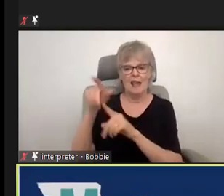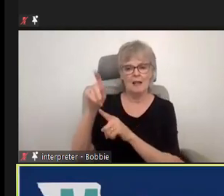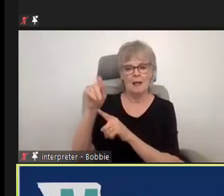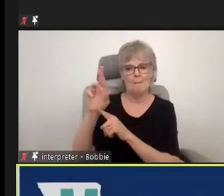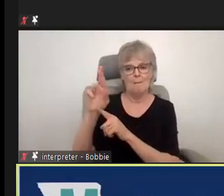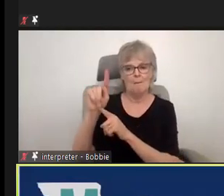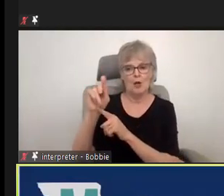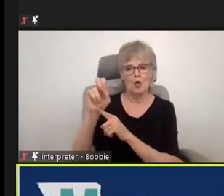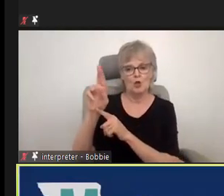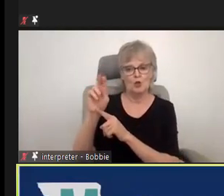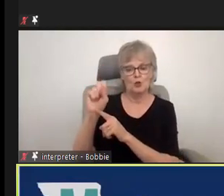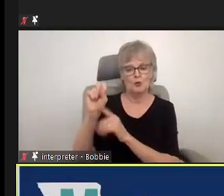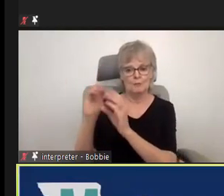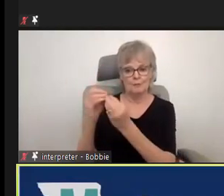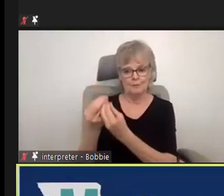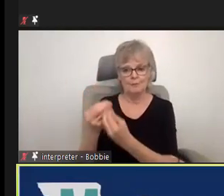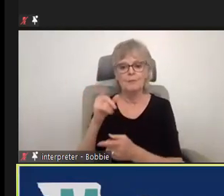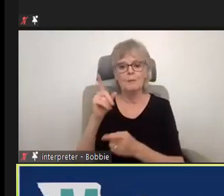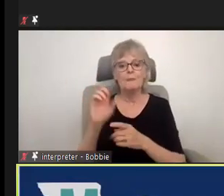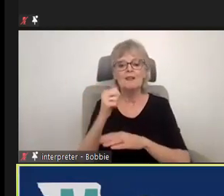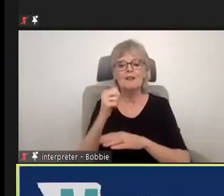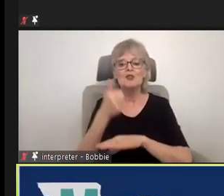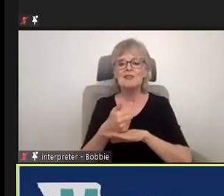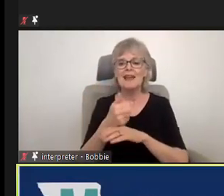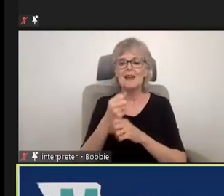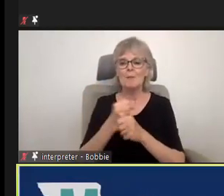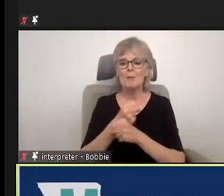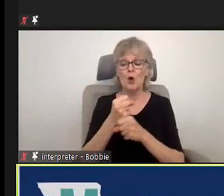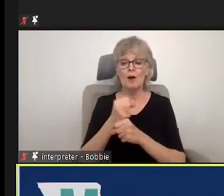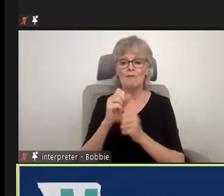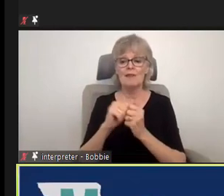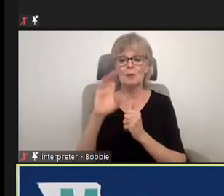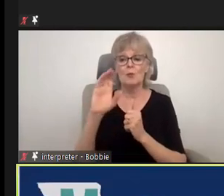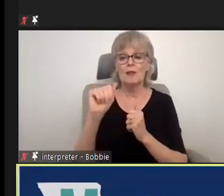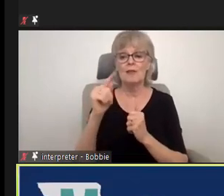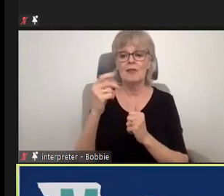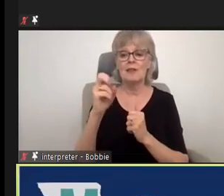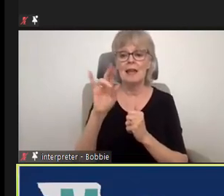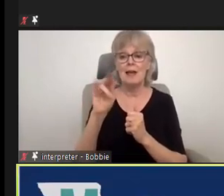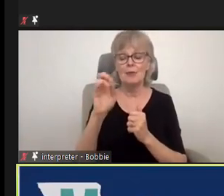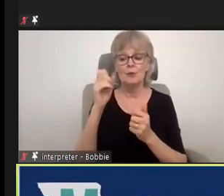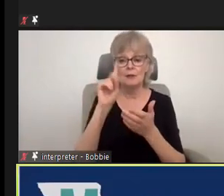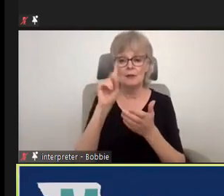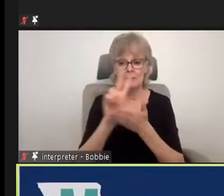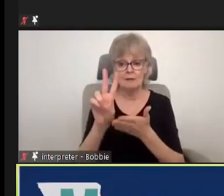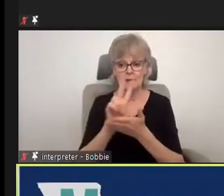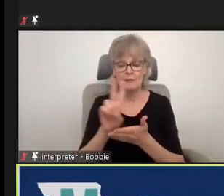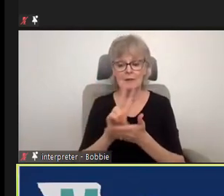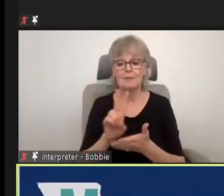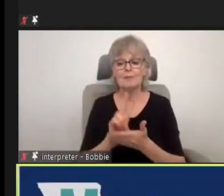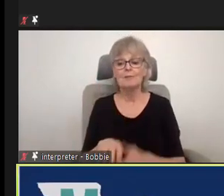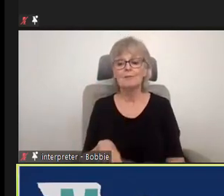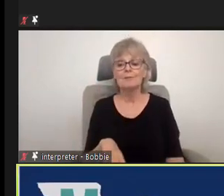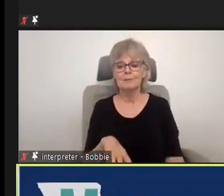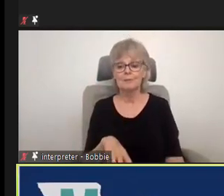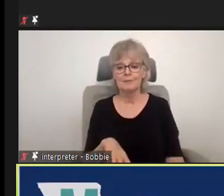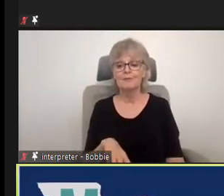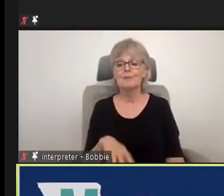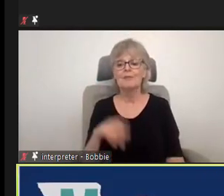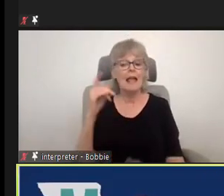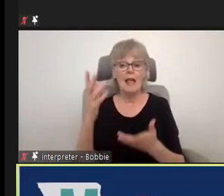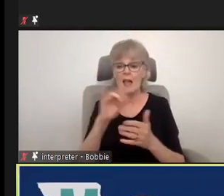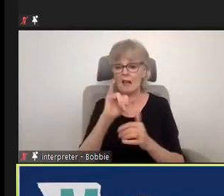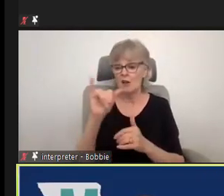she set up Coffee with Catherine every other week, where partners, and this later expanded to include